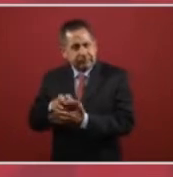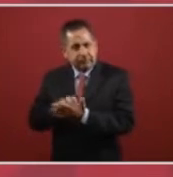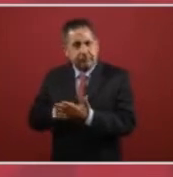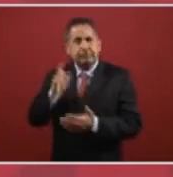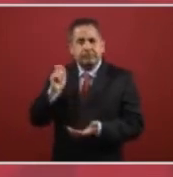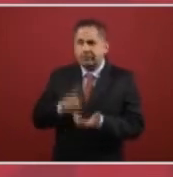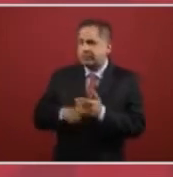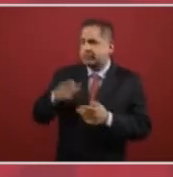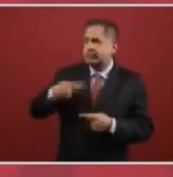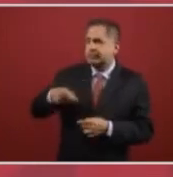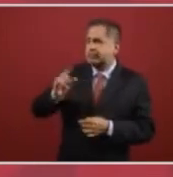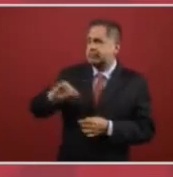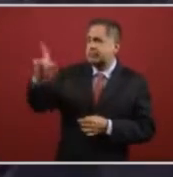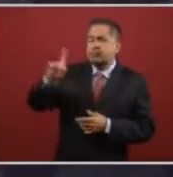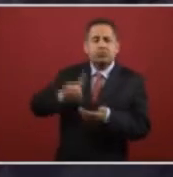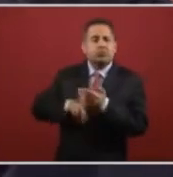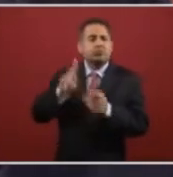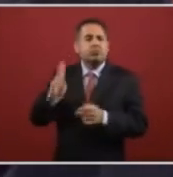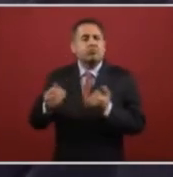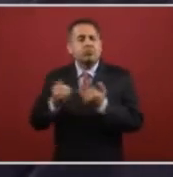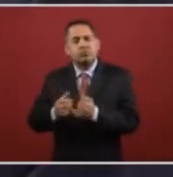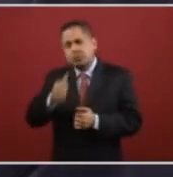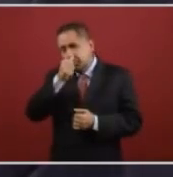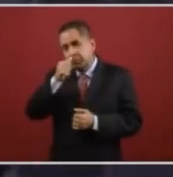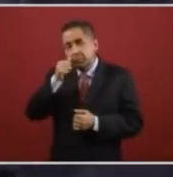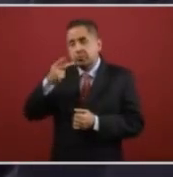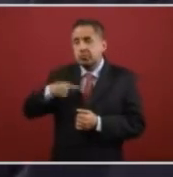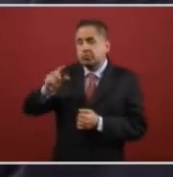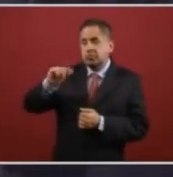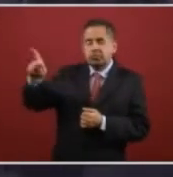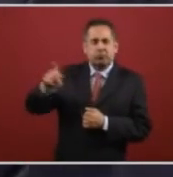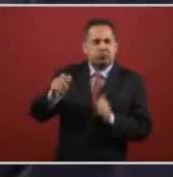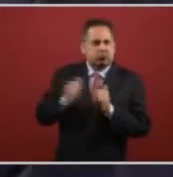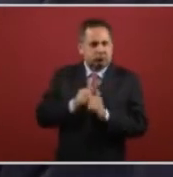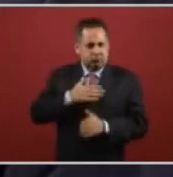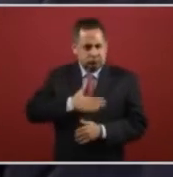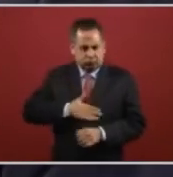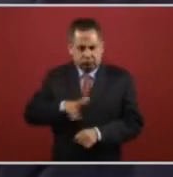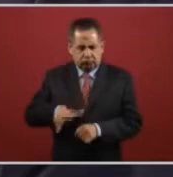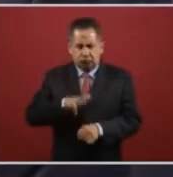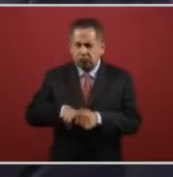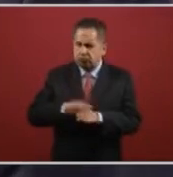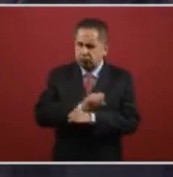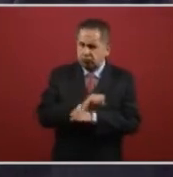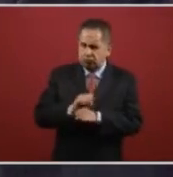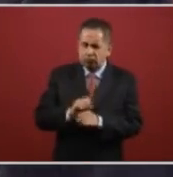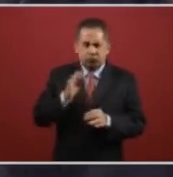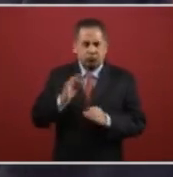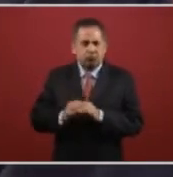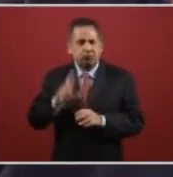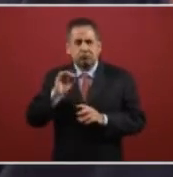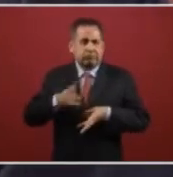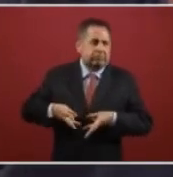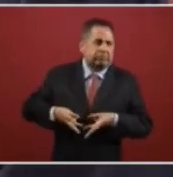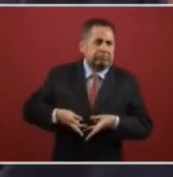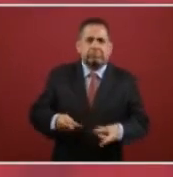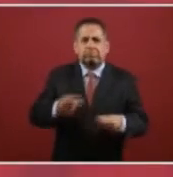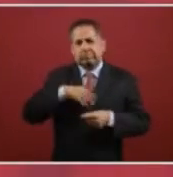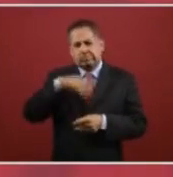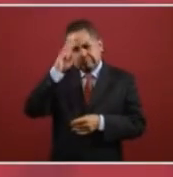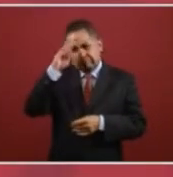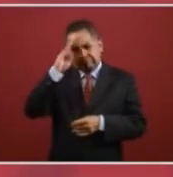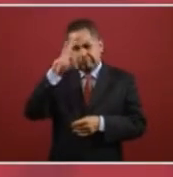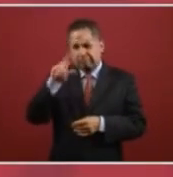is austerity? It's that the functioning official should learn to live in the just medium and not